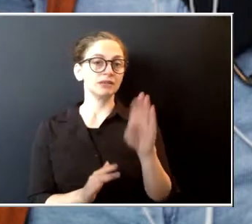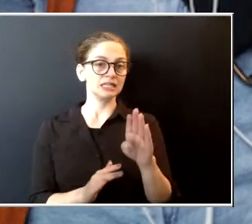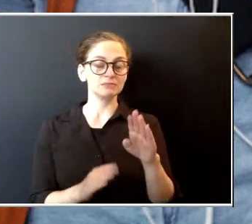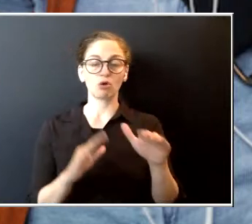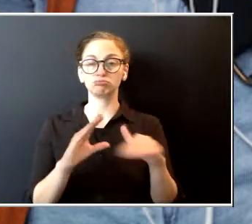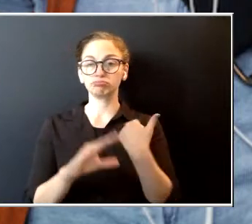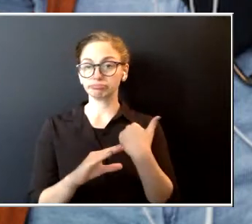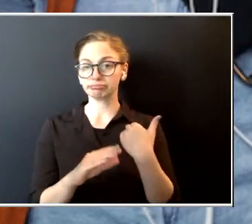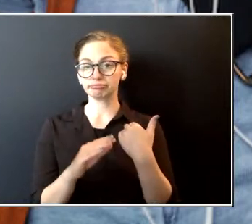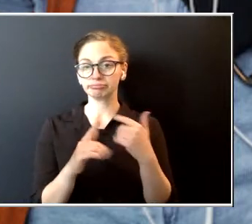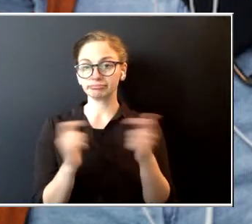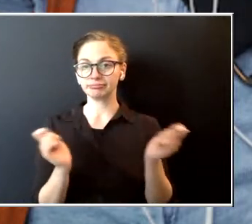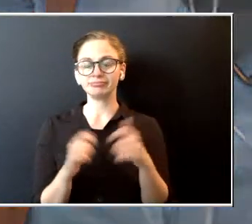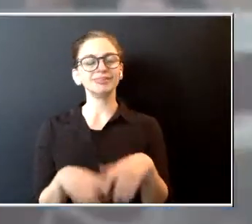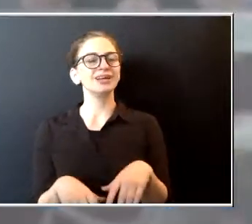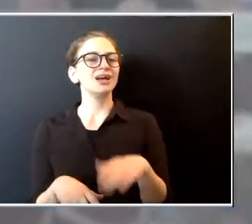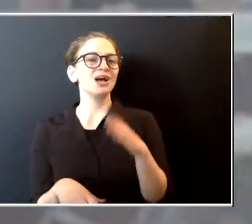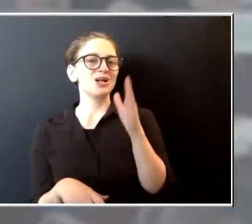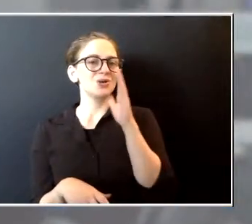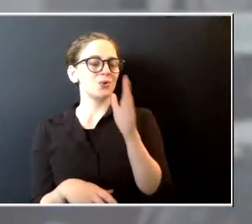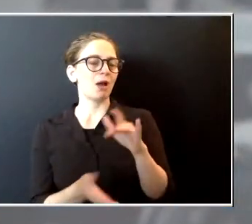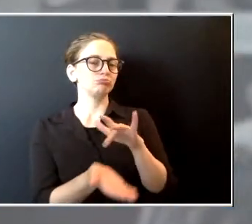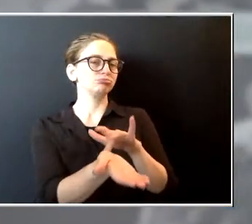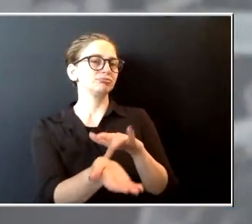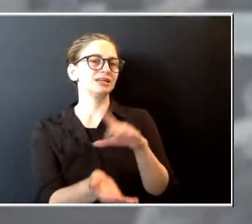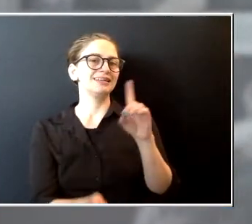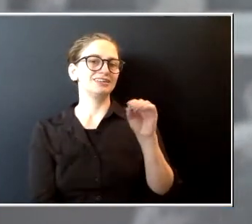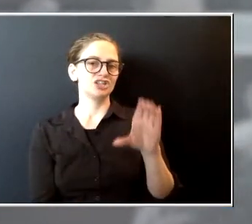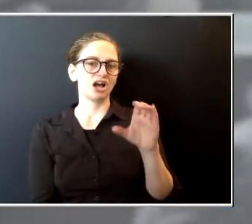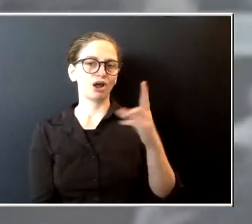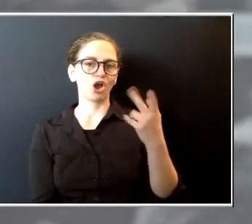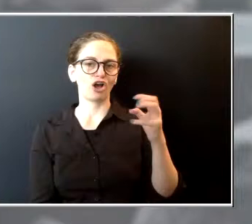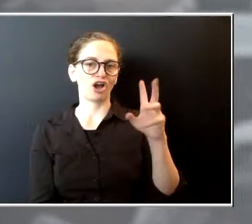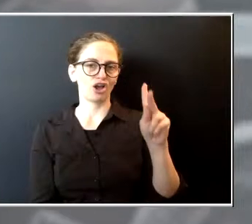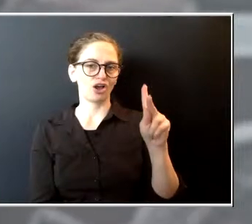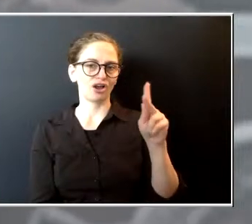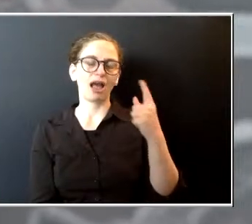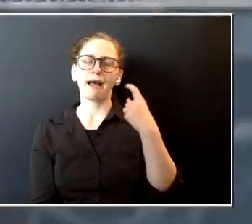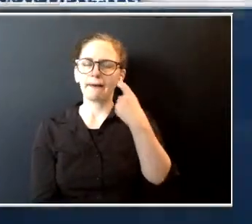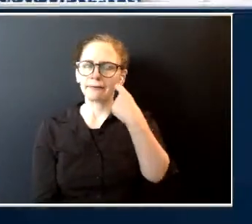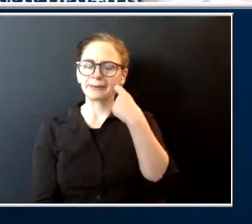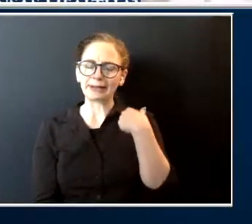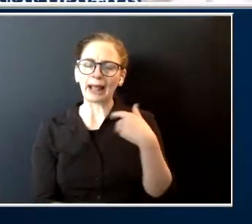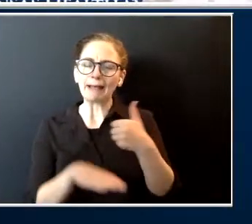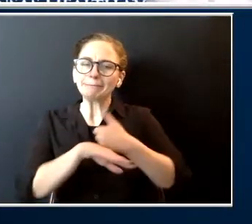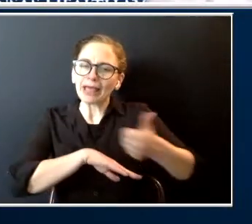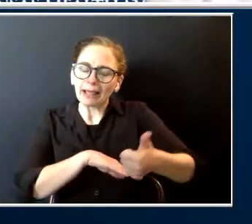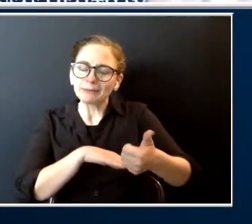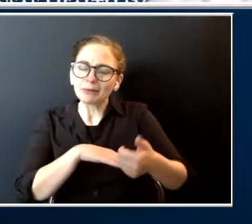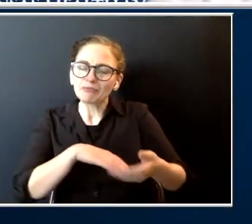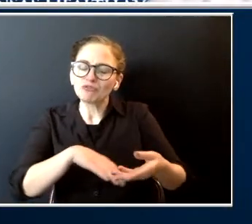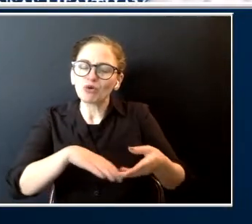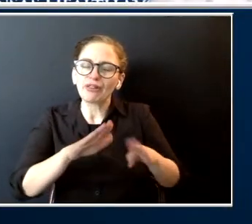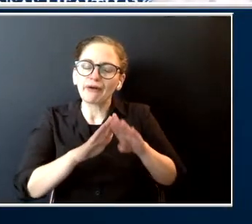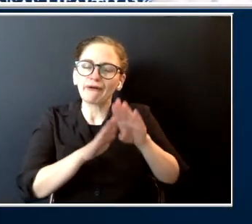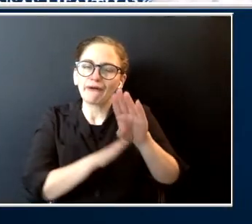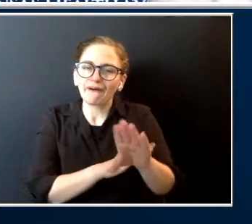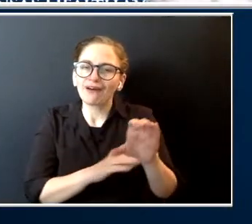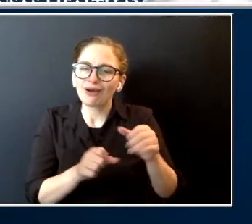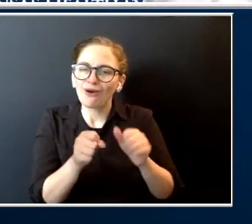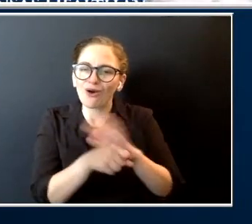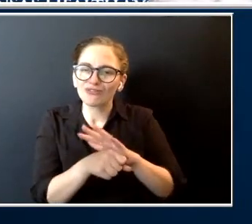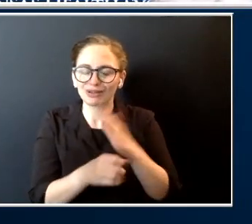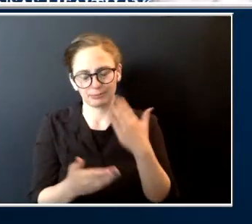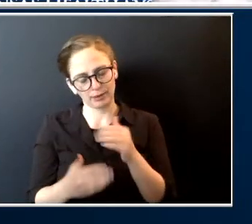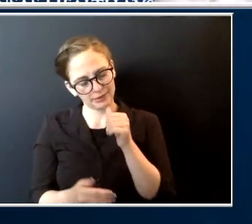few minutes ago I blamed for the current rise in COVID. That's probably not true. Well, maybe it is. Let's ask him. But now, because COVID is not